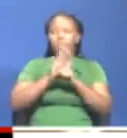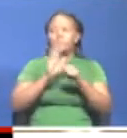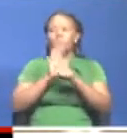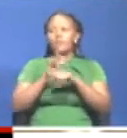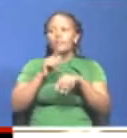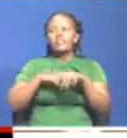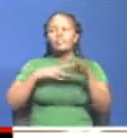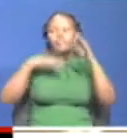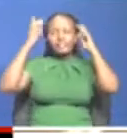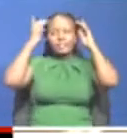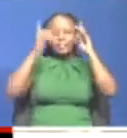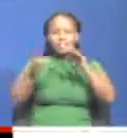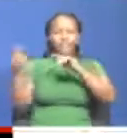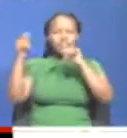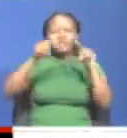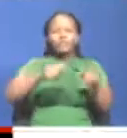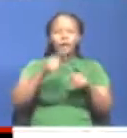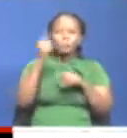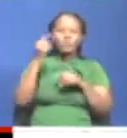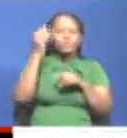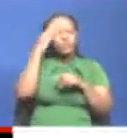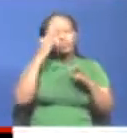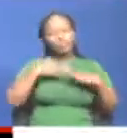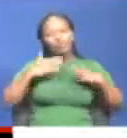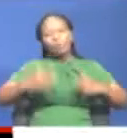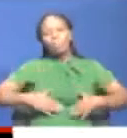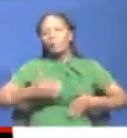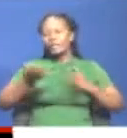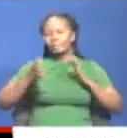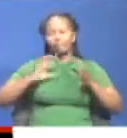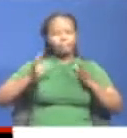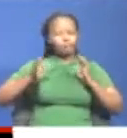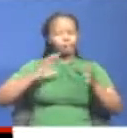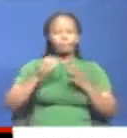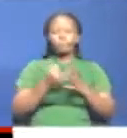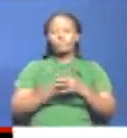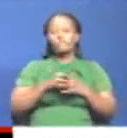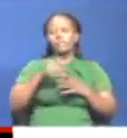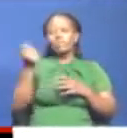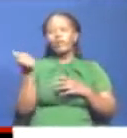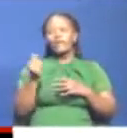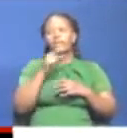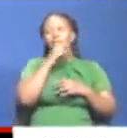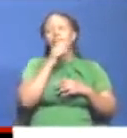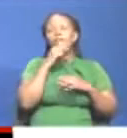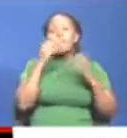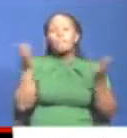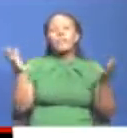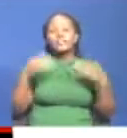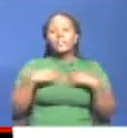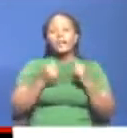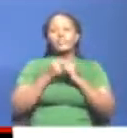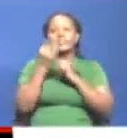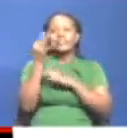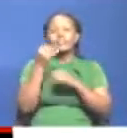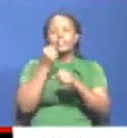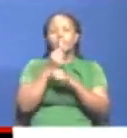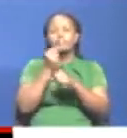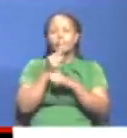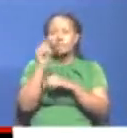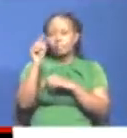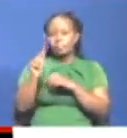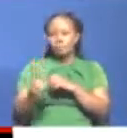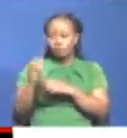least nione fanya mwili iko. In another race, Nicholas Kimeli posted 13 minutes and 1 second to win